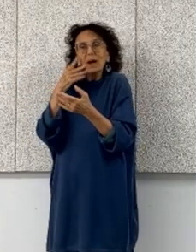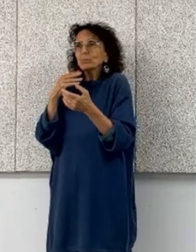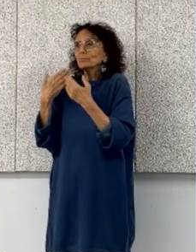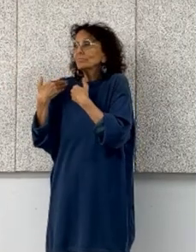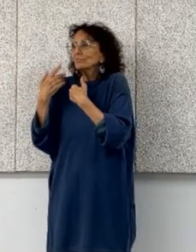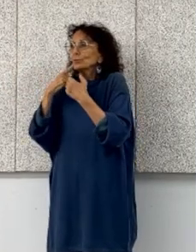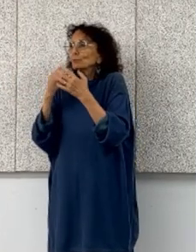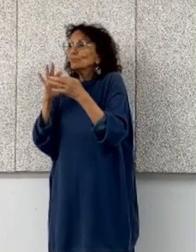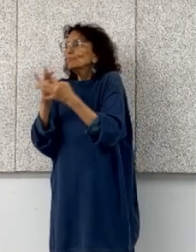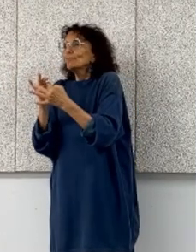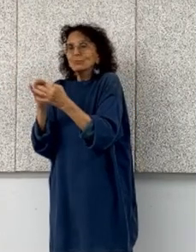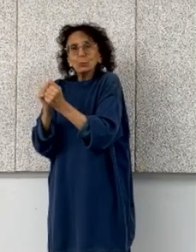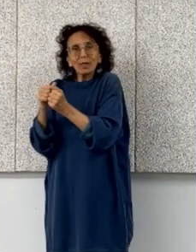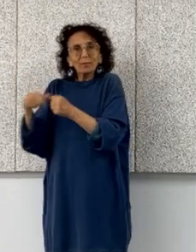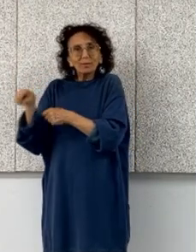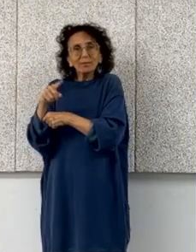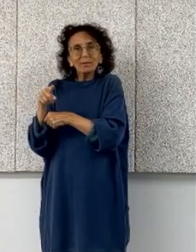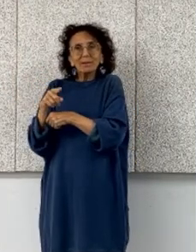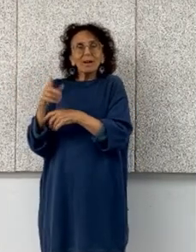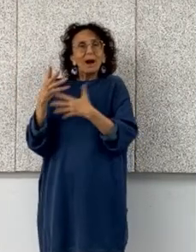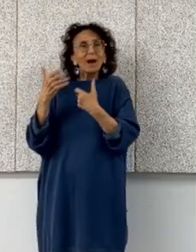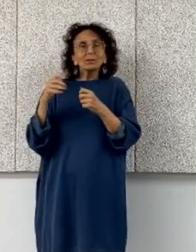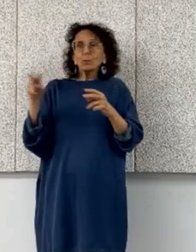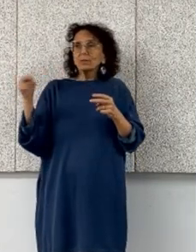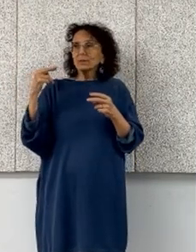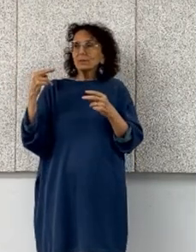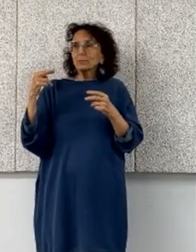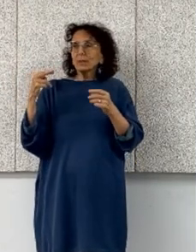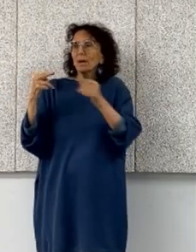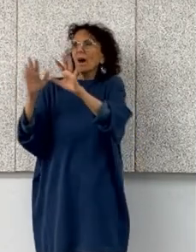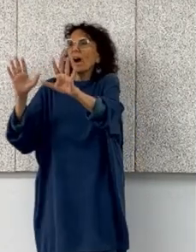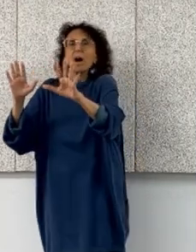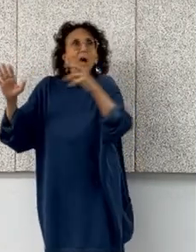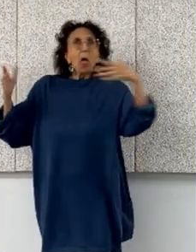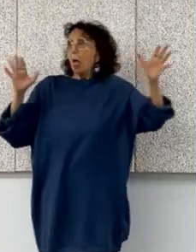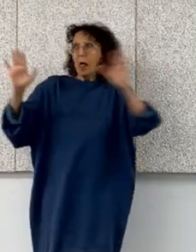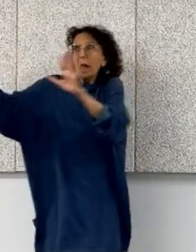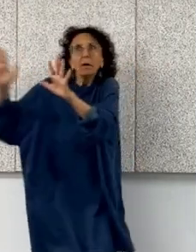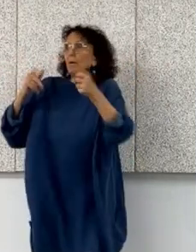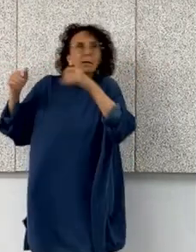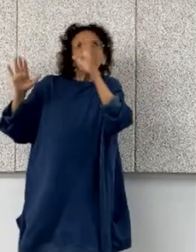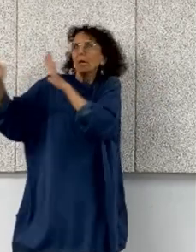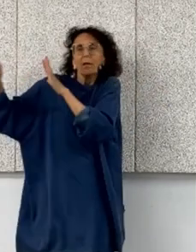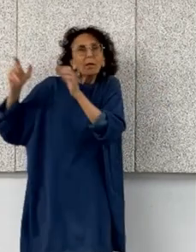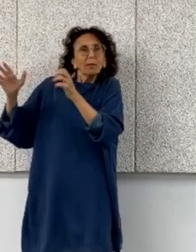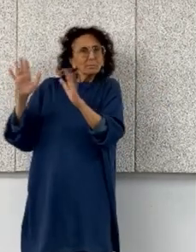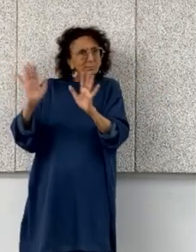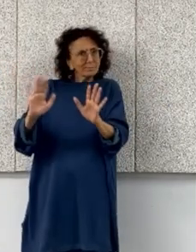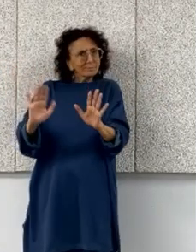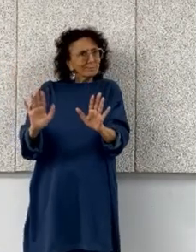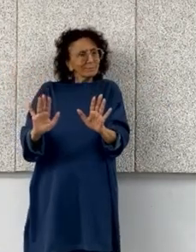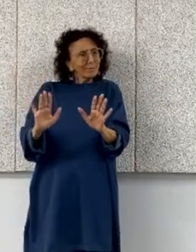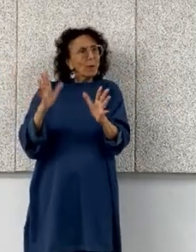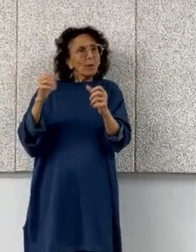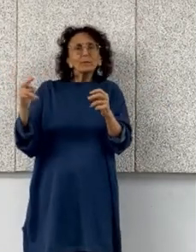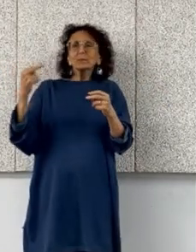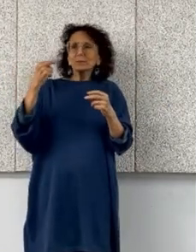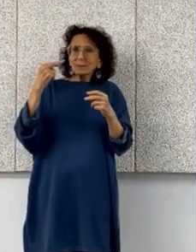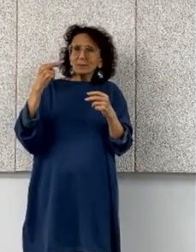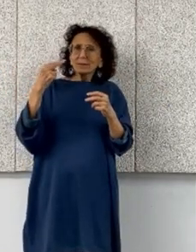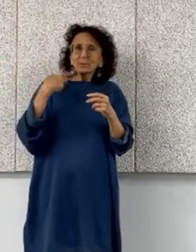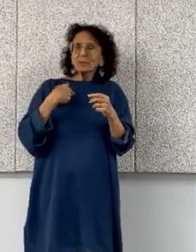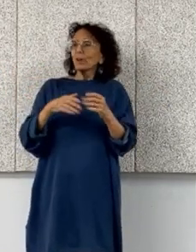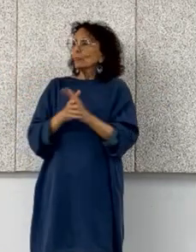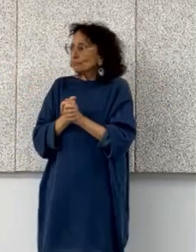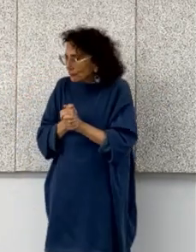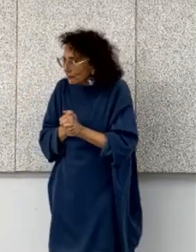see not always like the rushed, harried version of me. You know, they're going to get that inevitably, but I want them to see like a focused